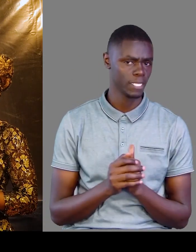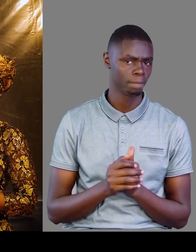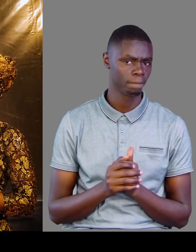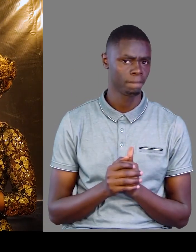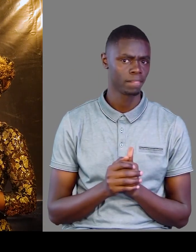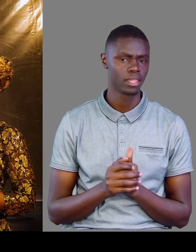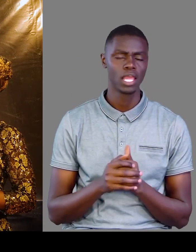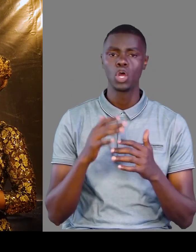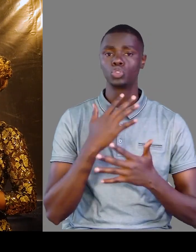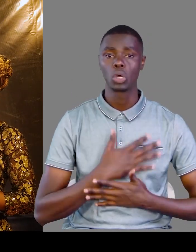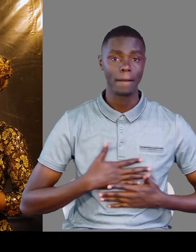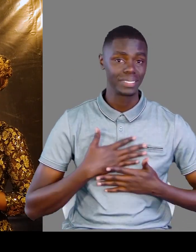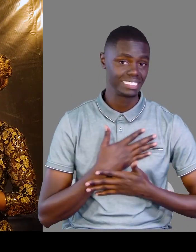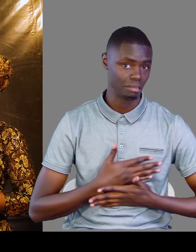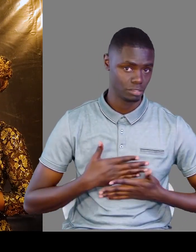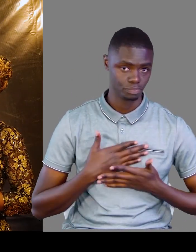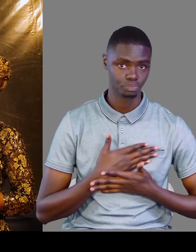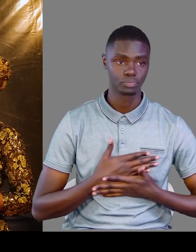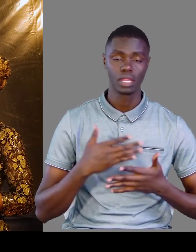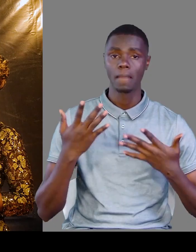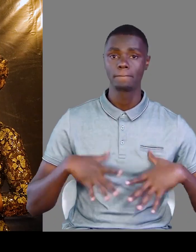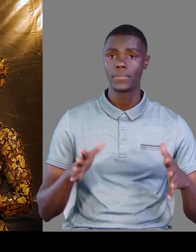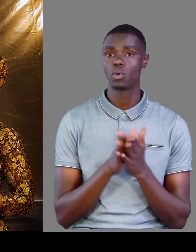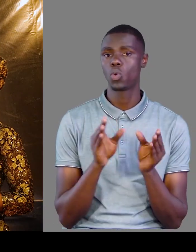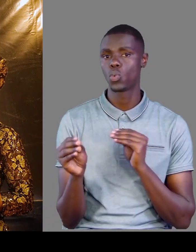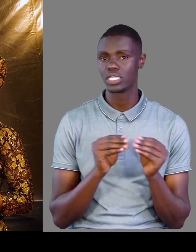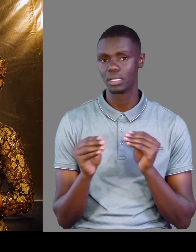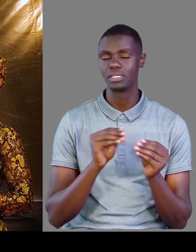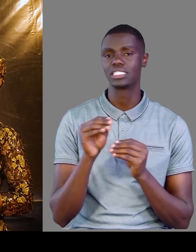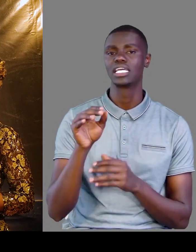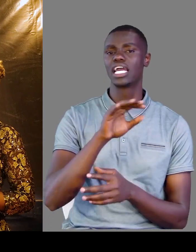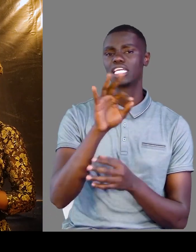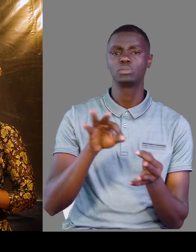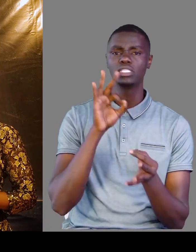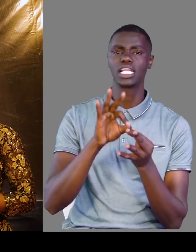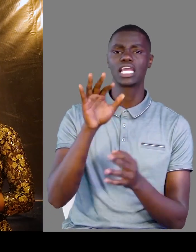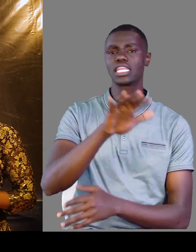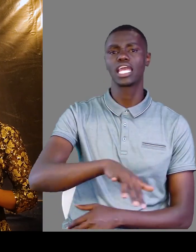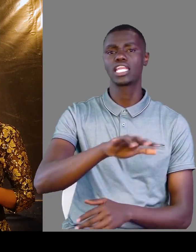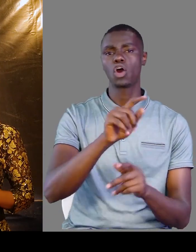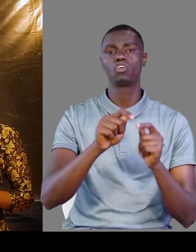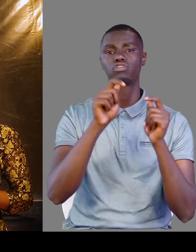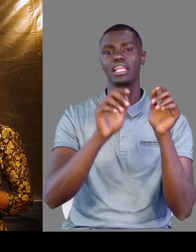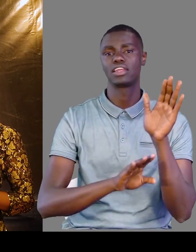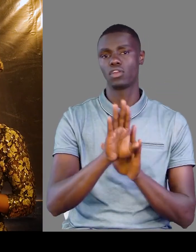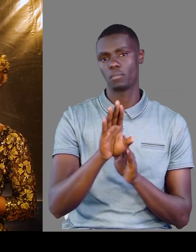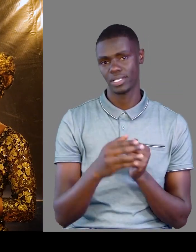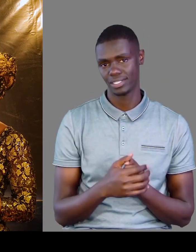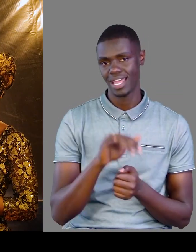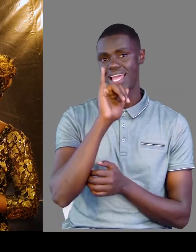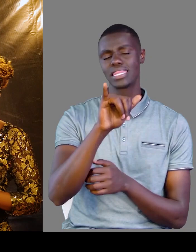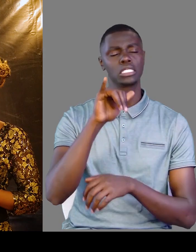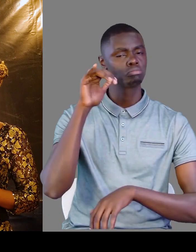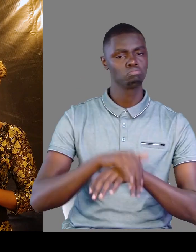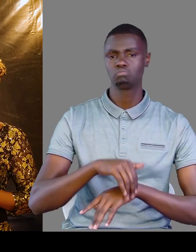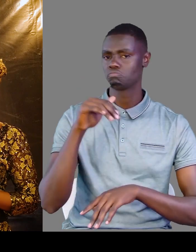to appreciate persons with disability, and especially in the area of talent development. Interesting. Wow, that's a very, very good